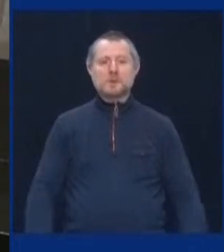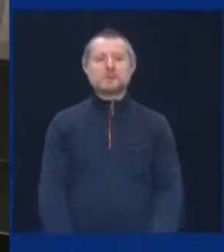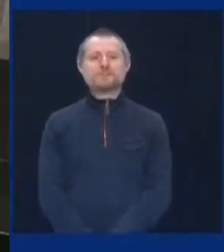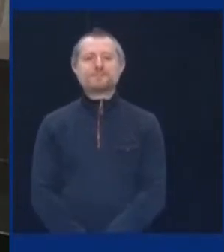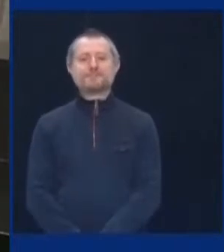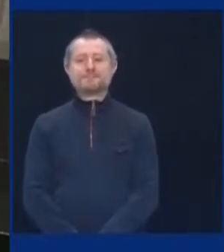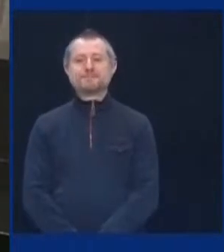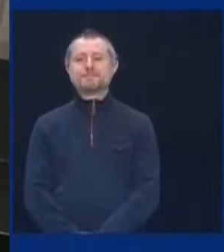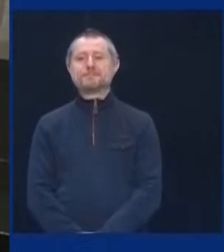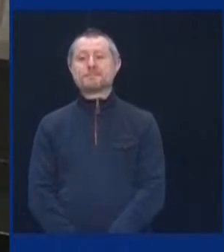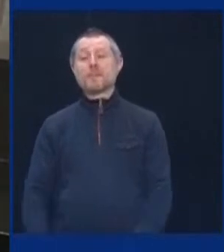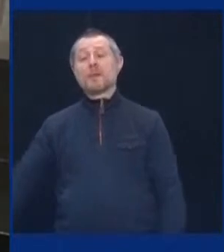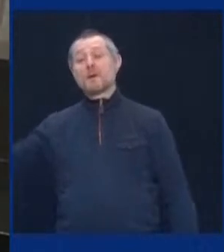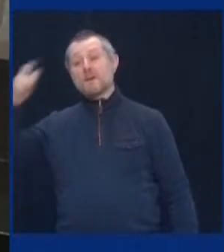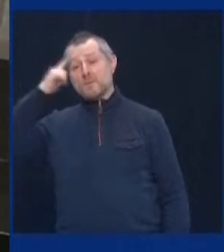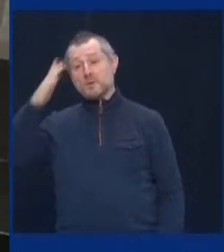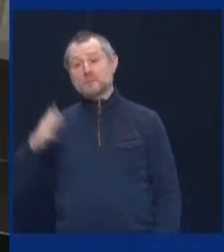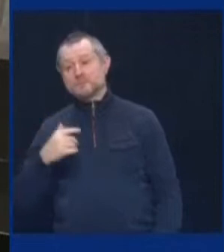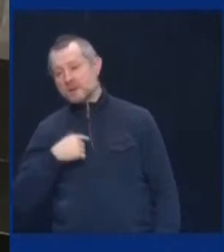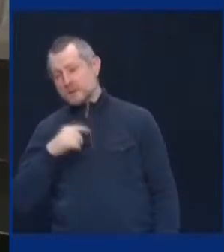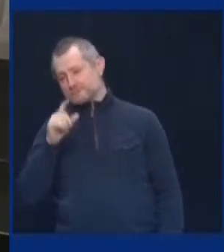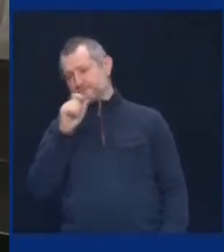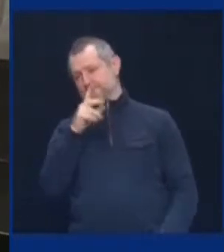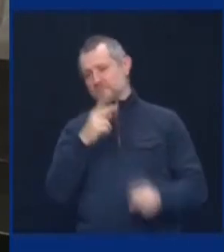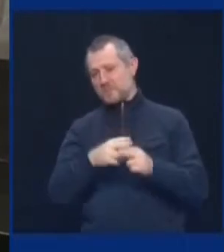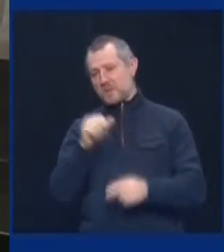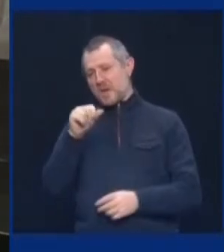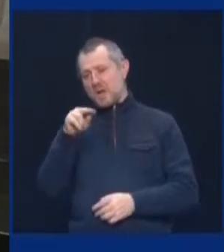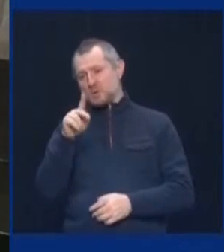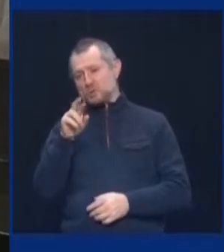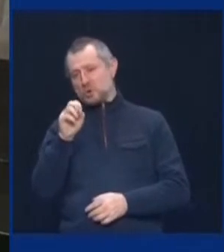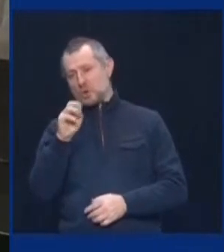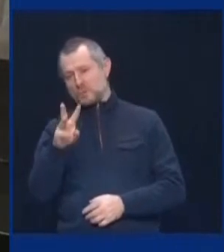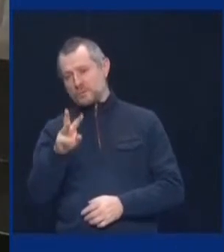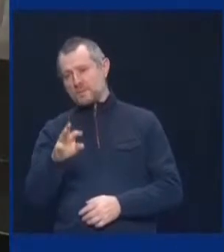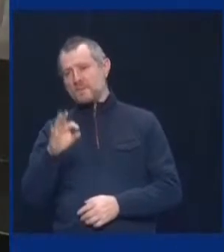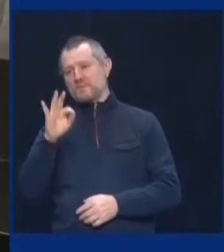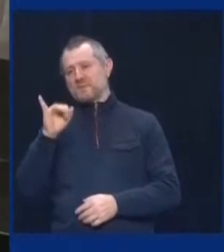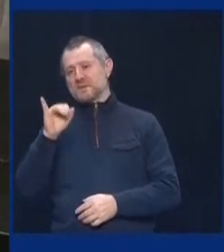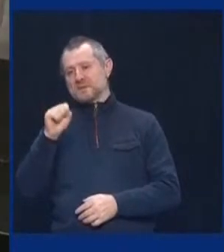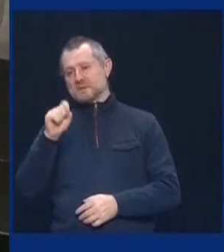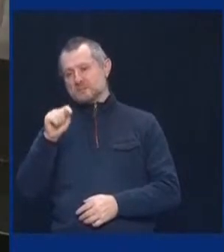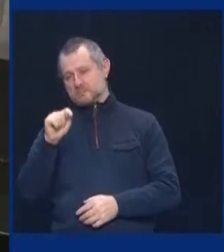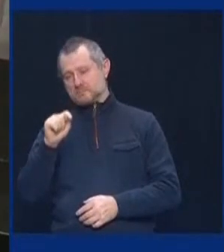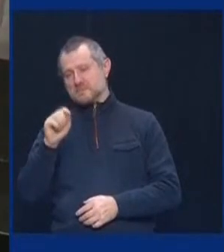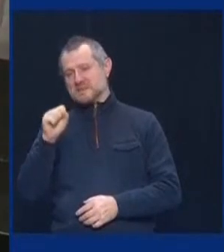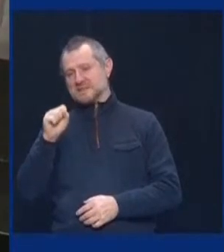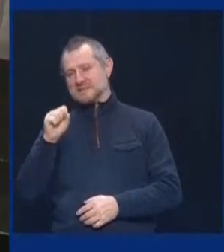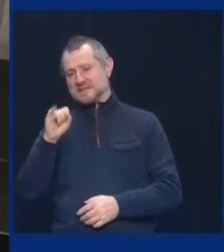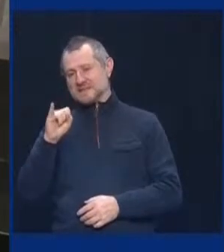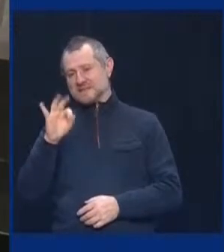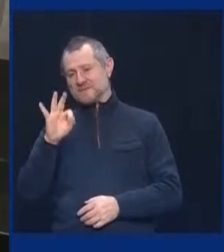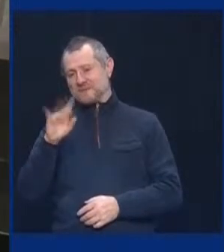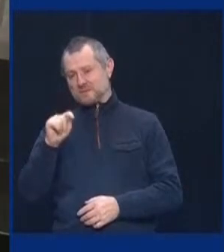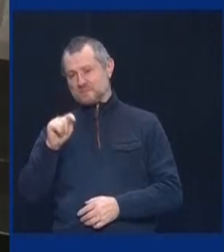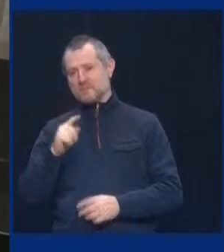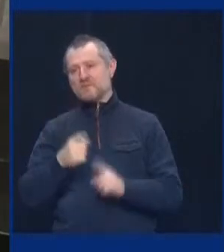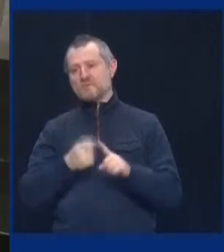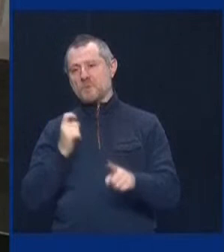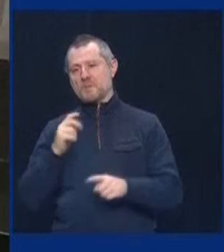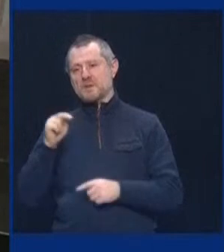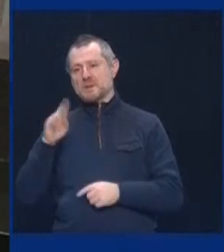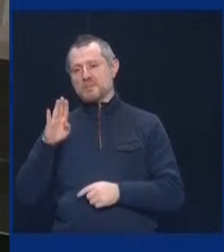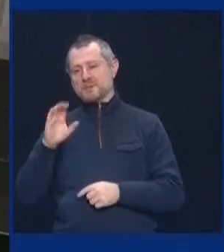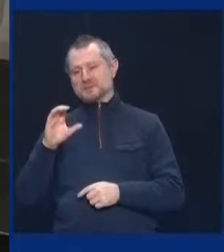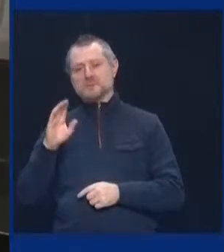Governor, you now have Andrew Siff from NBC4. Andrew, your line is now open. Please unmute your microphone. Good afternoon,